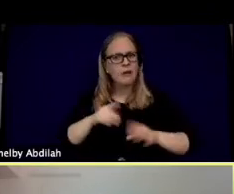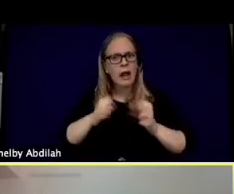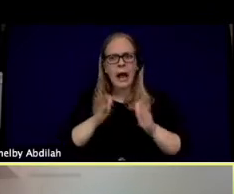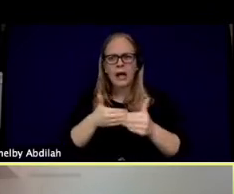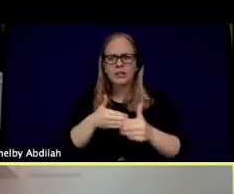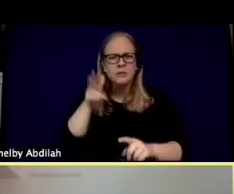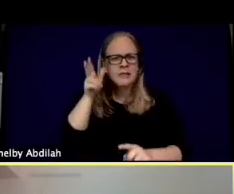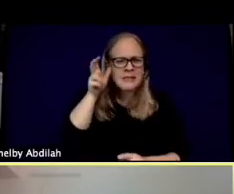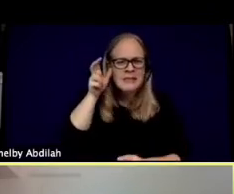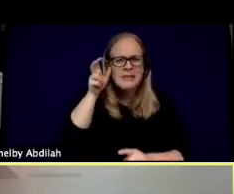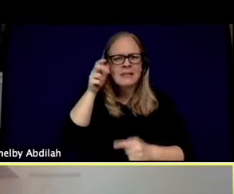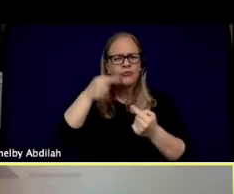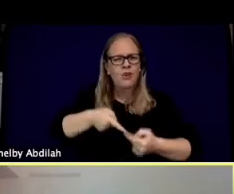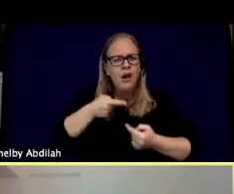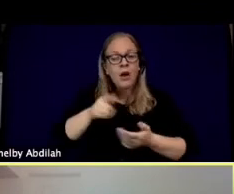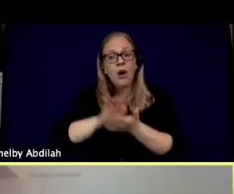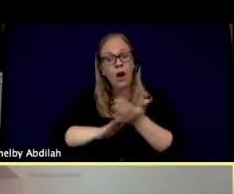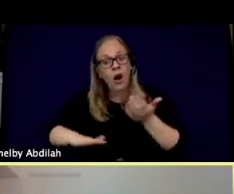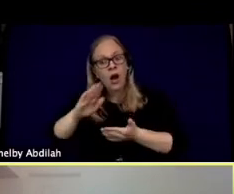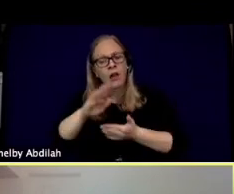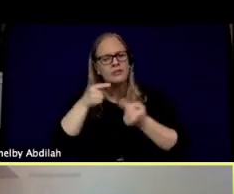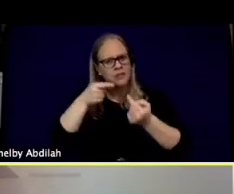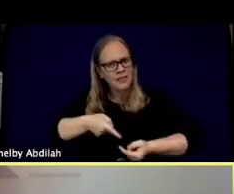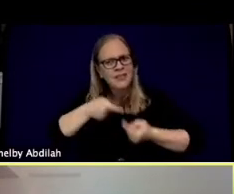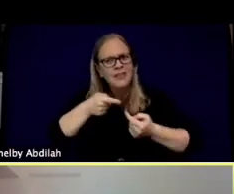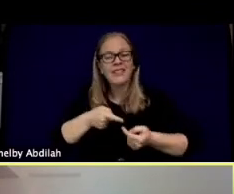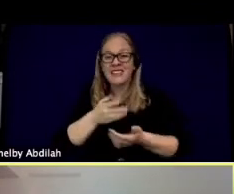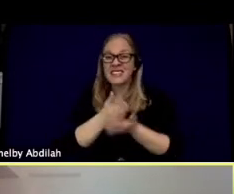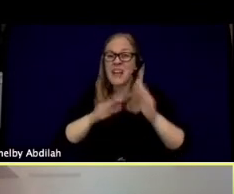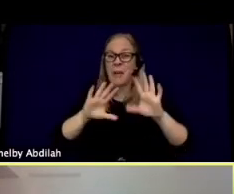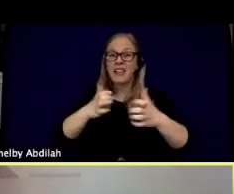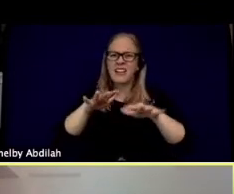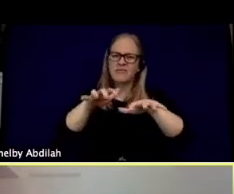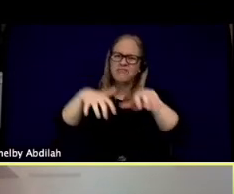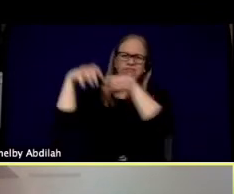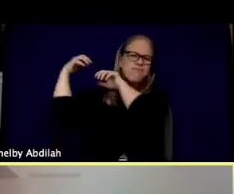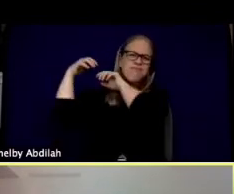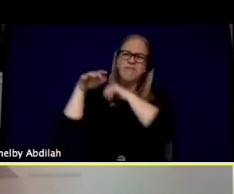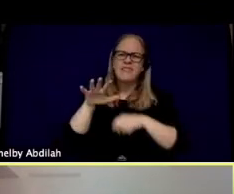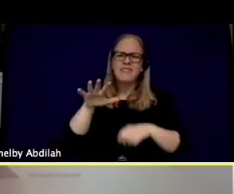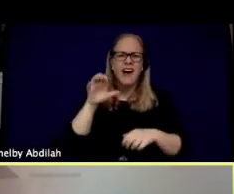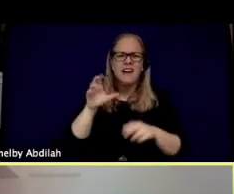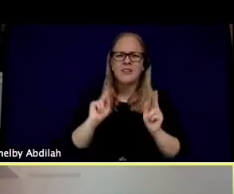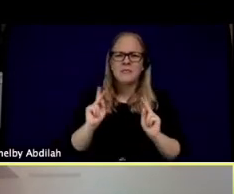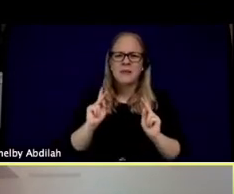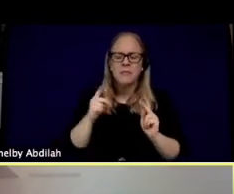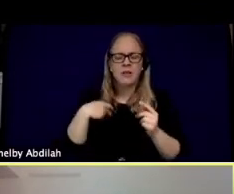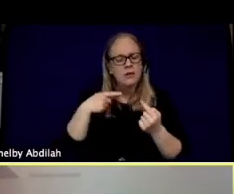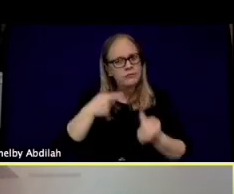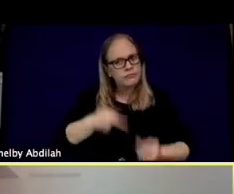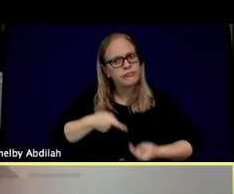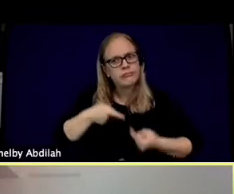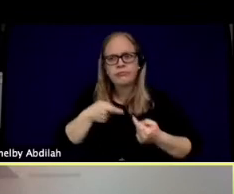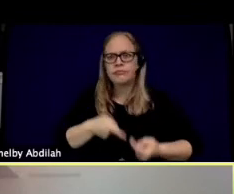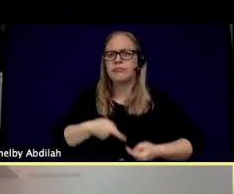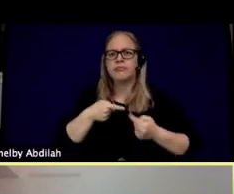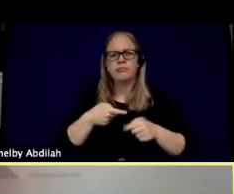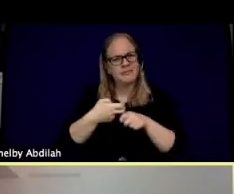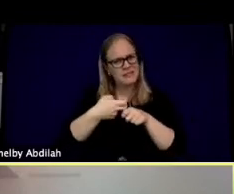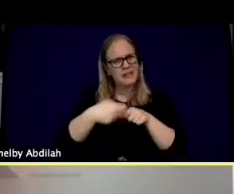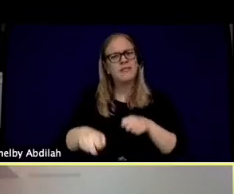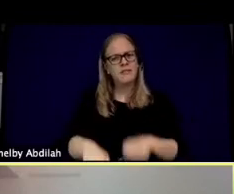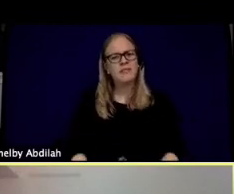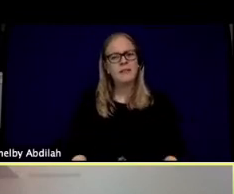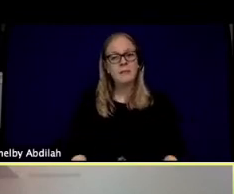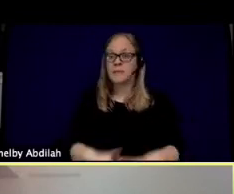in college, where some of the classes were like 500 students. So it used to be very, very difficult for me.